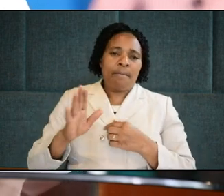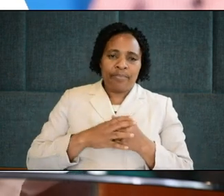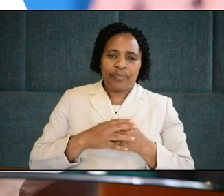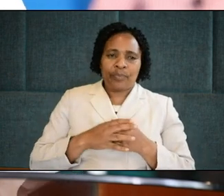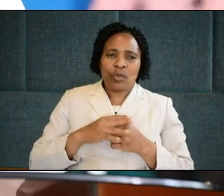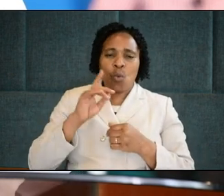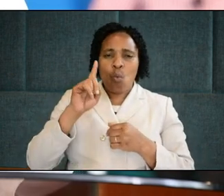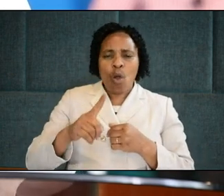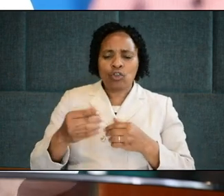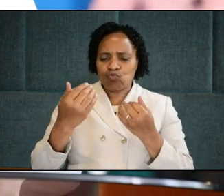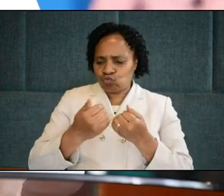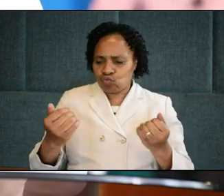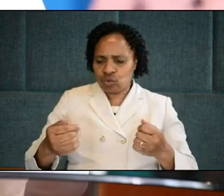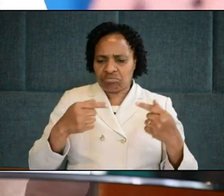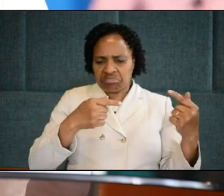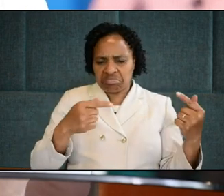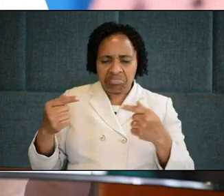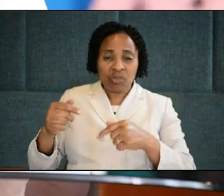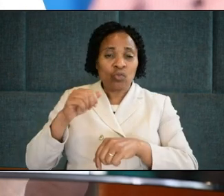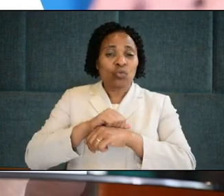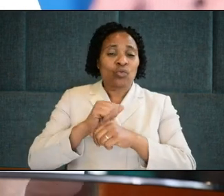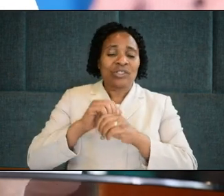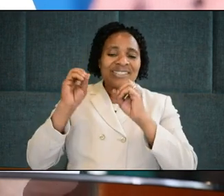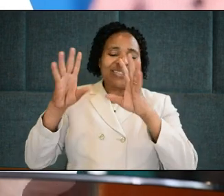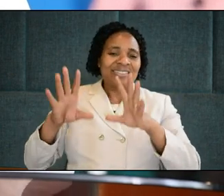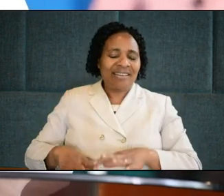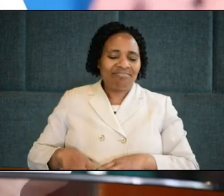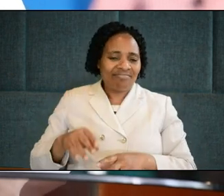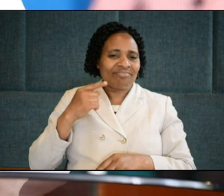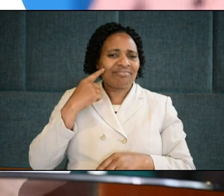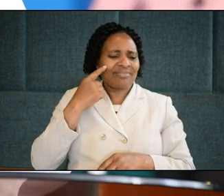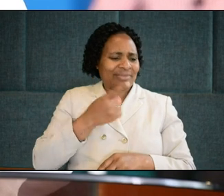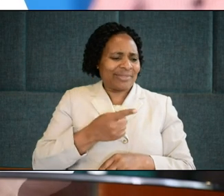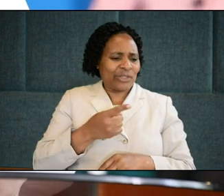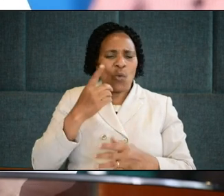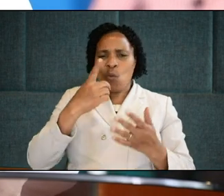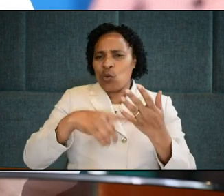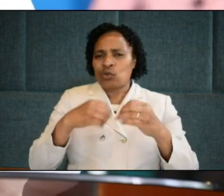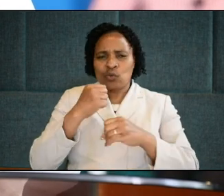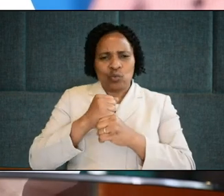Once some children were arguing in school, the teacher was exasperated and didn't know what to do.